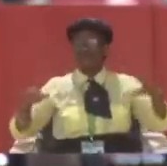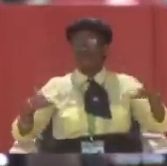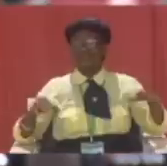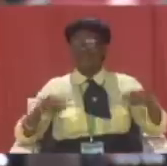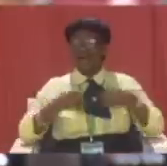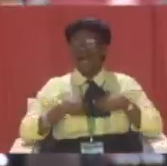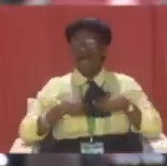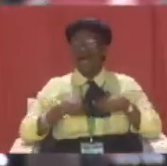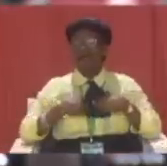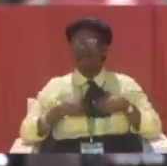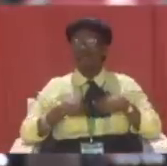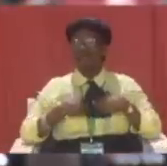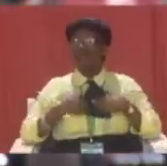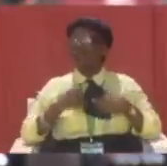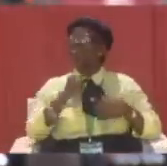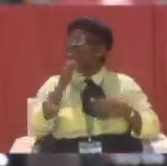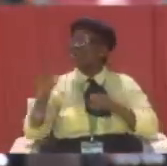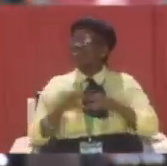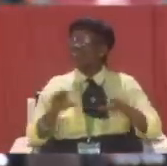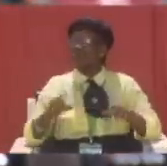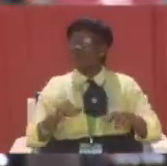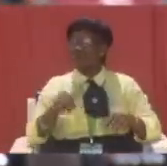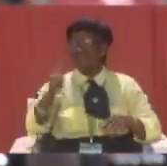You are holy from the day you were born.